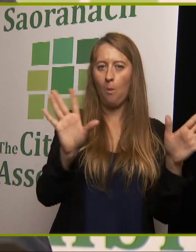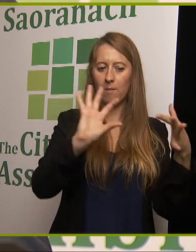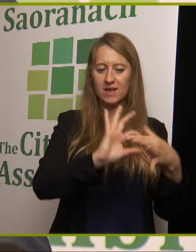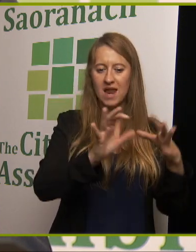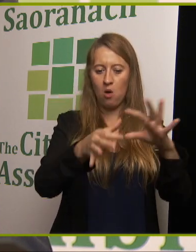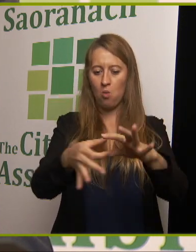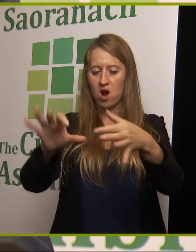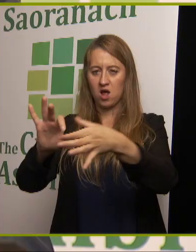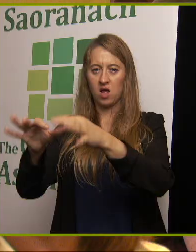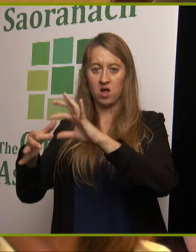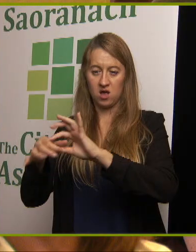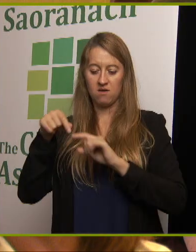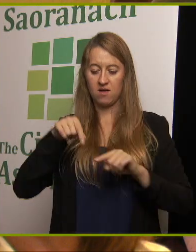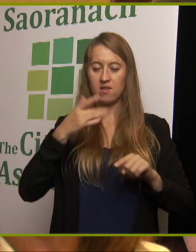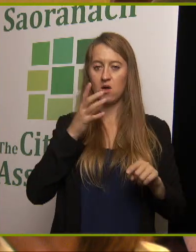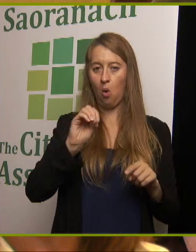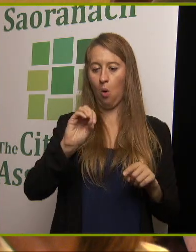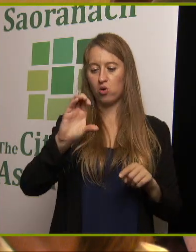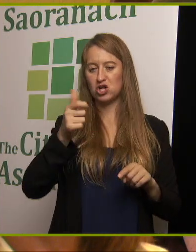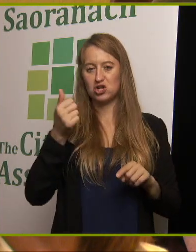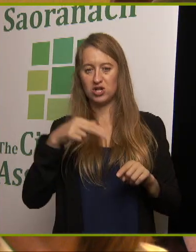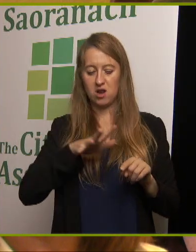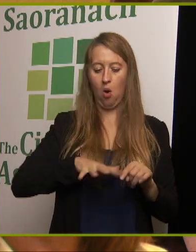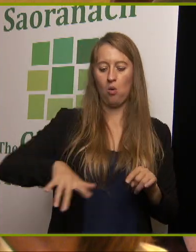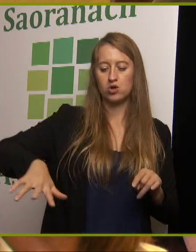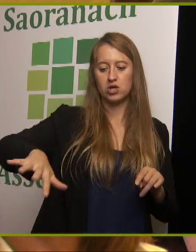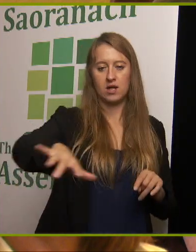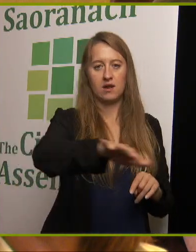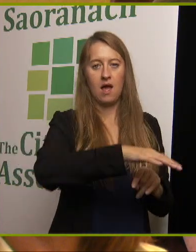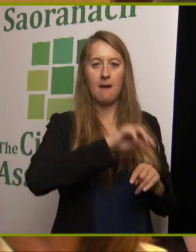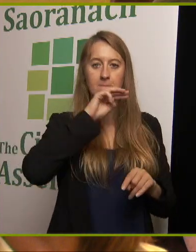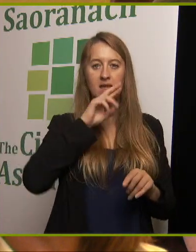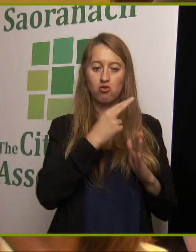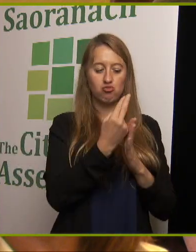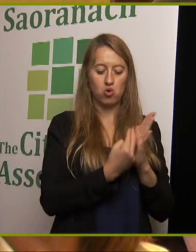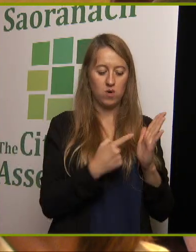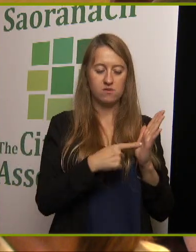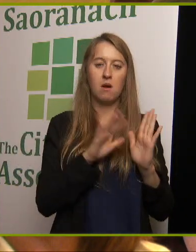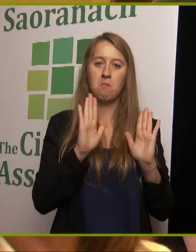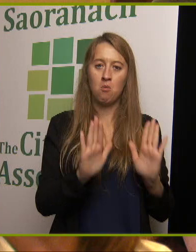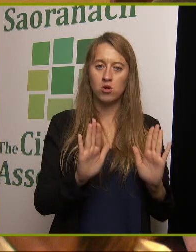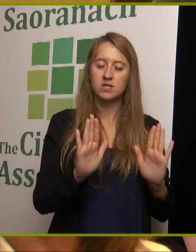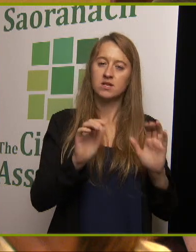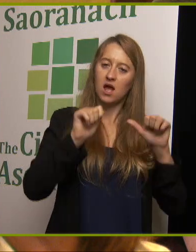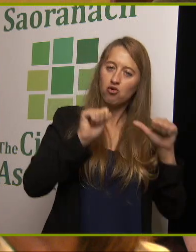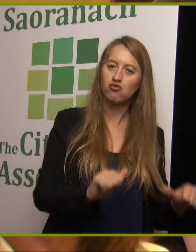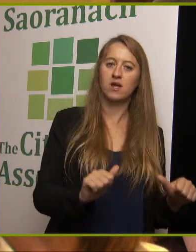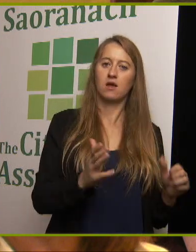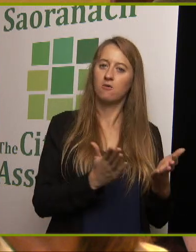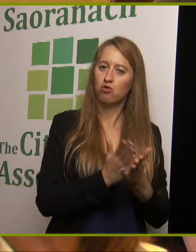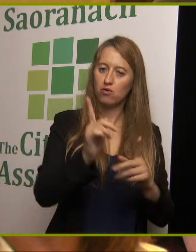ocean. So these rules have to be agreed and implemented across a number of countries, not only locally.